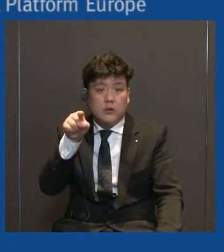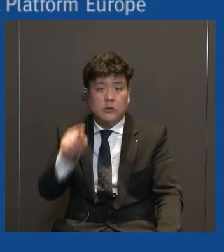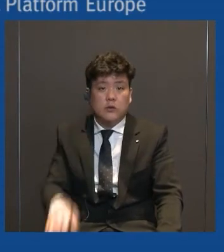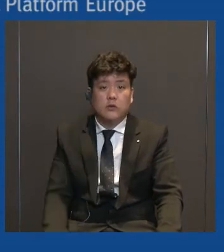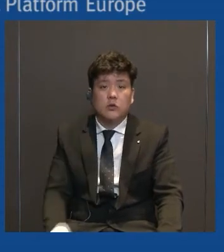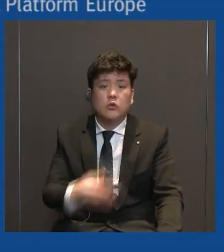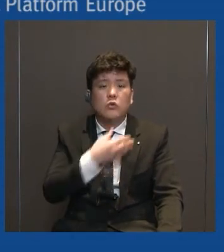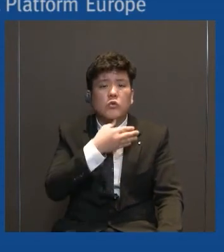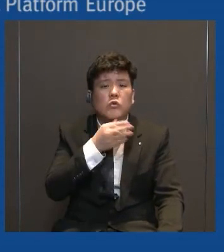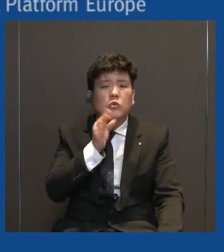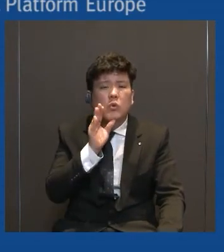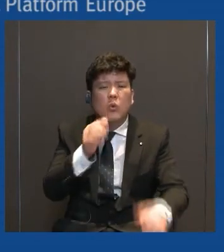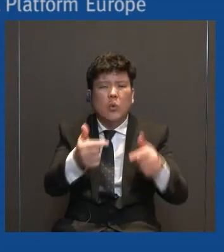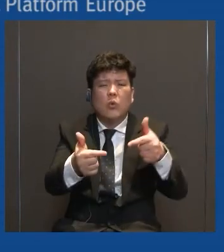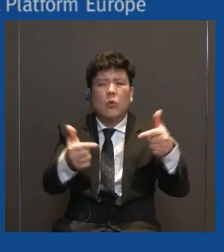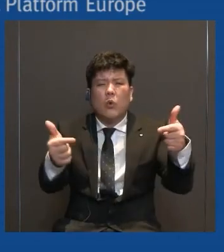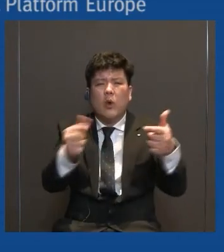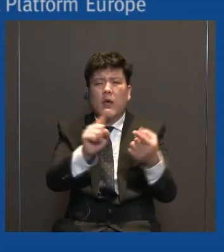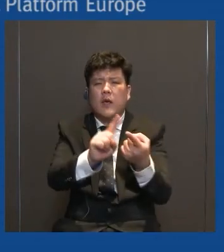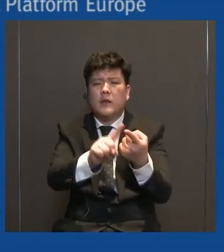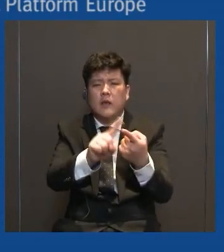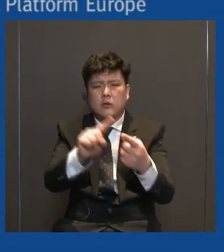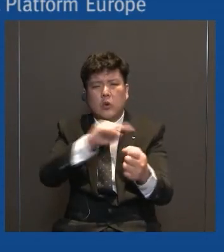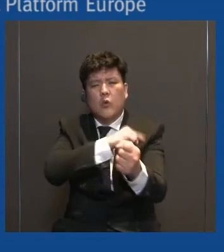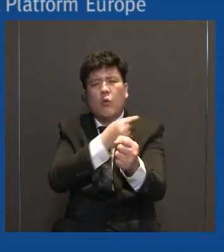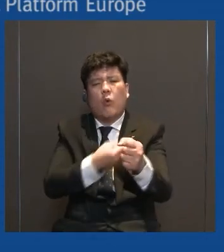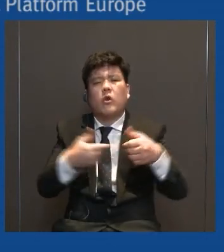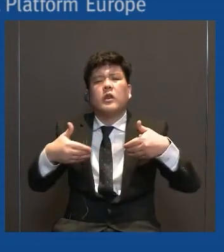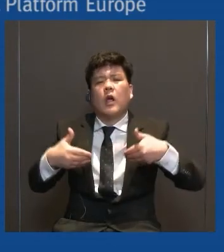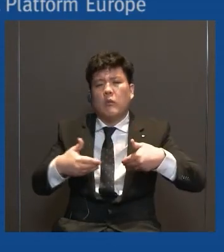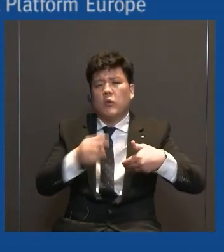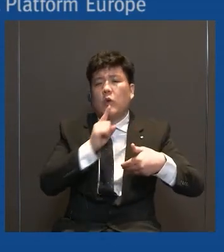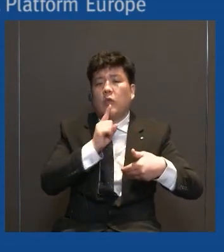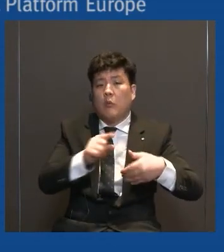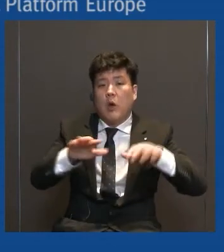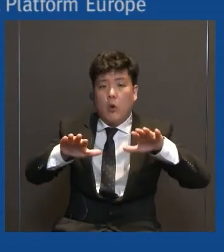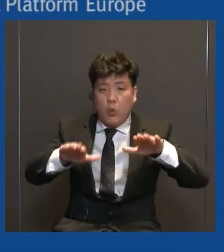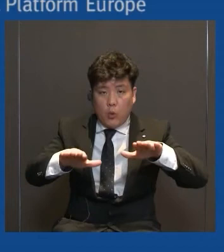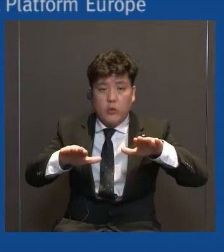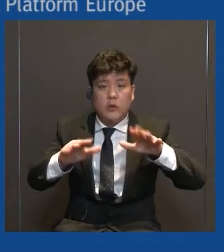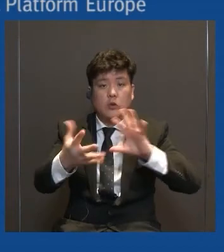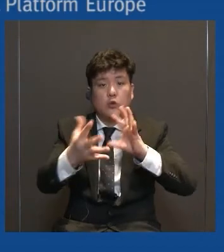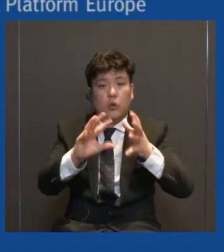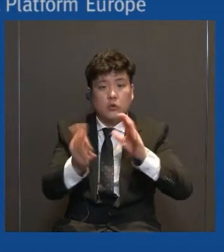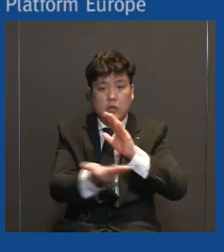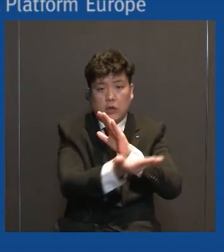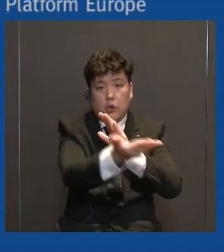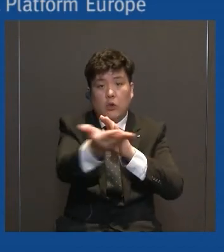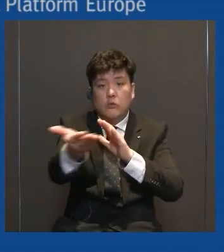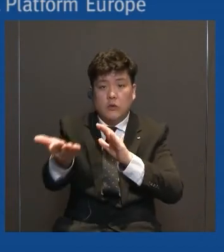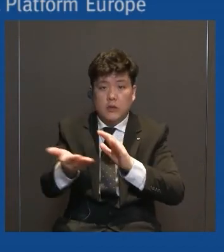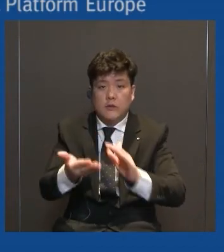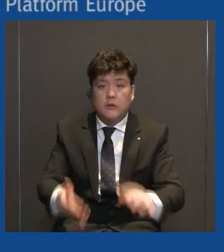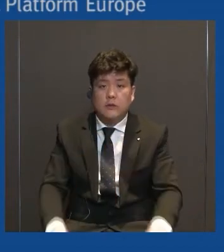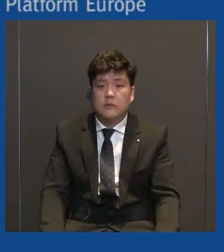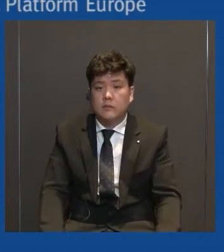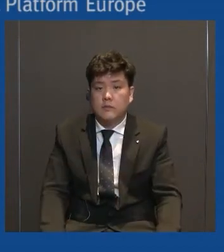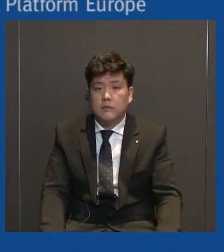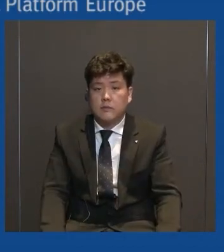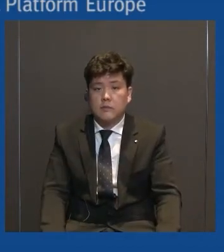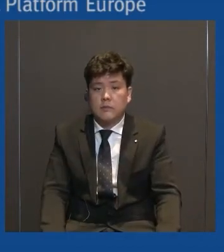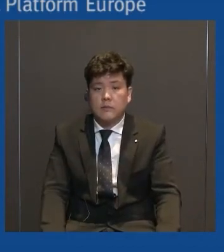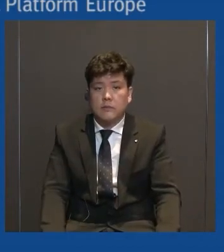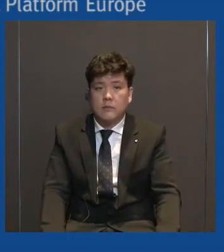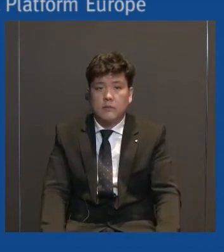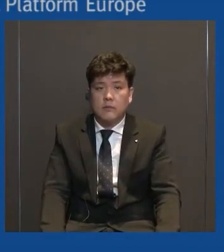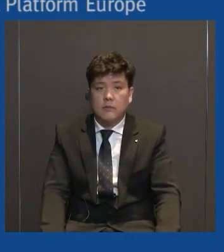really happy to see many of the panelists today really reiterate this idea for a consistent rights-based approach to aging.